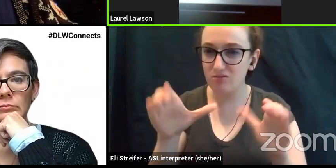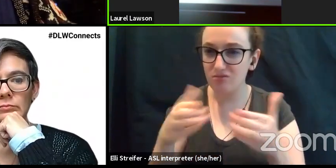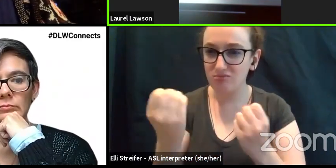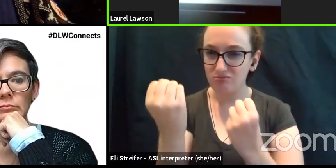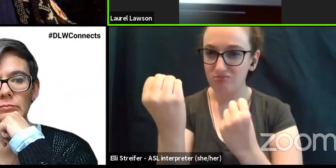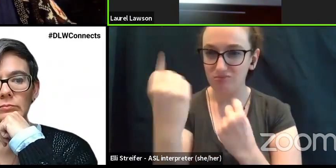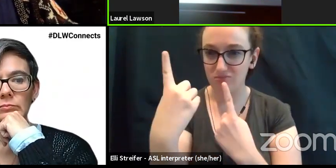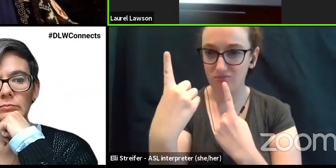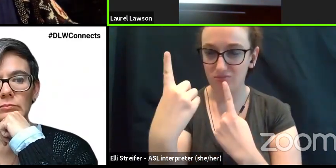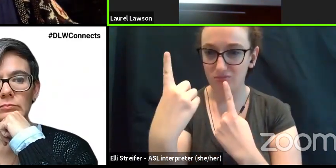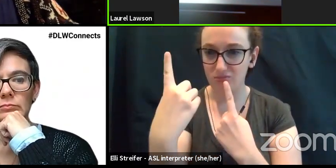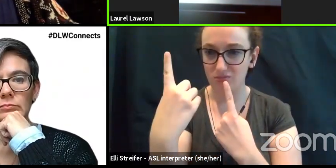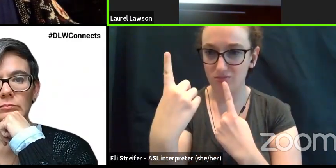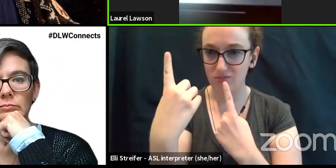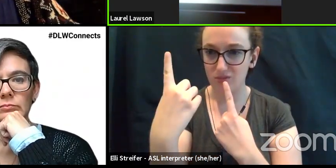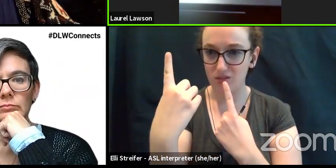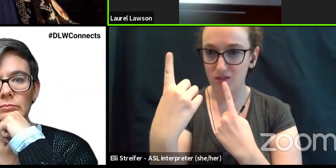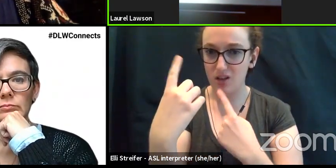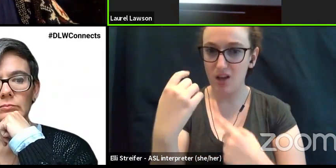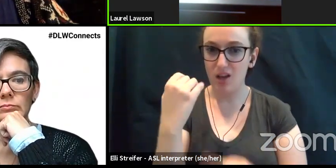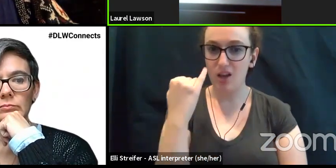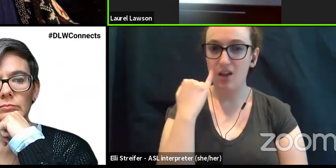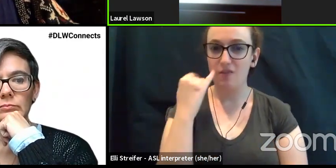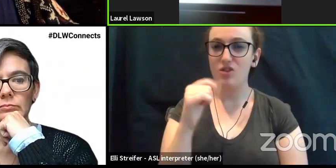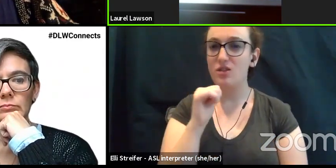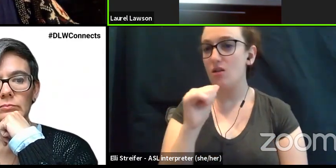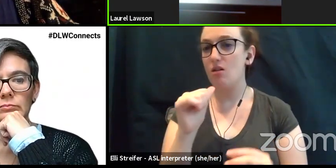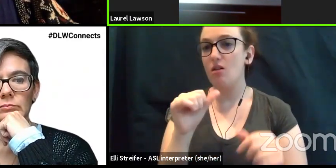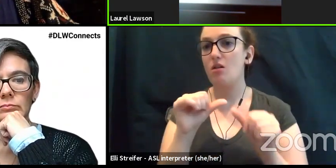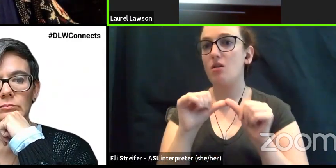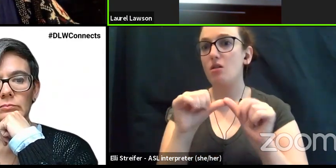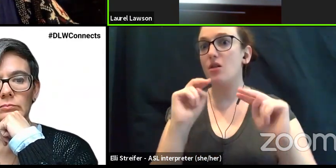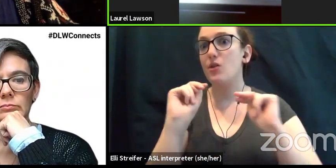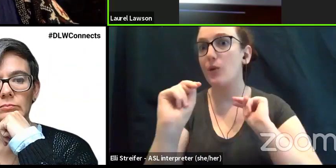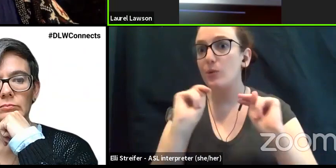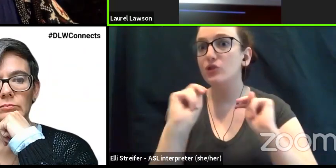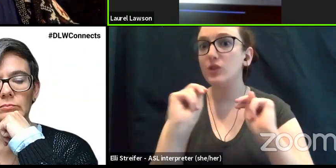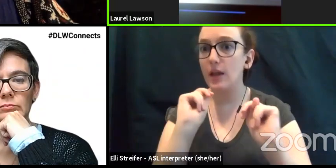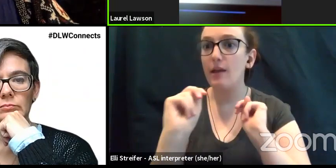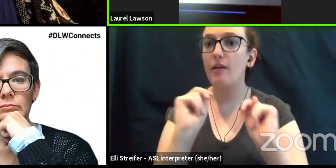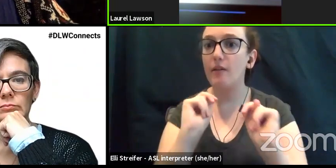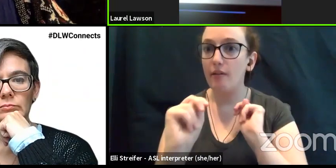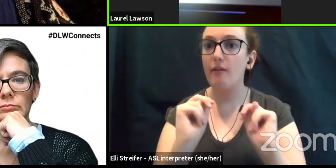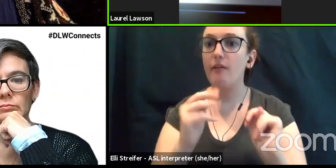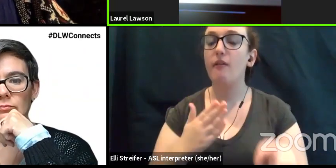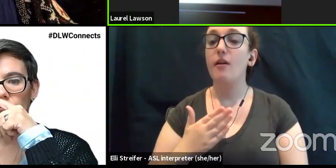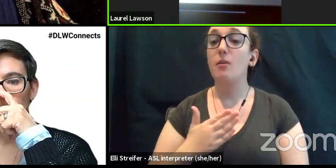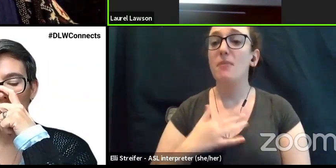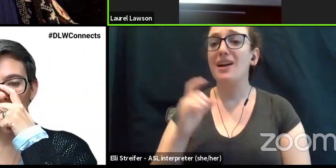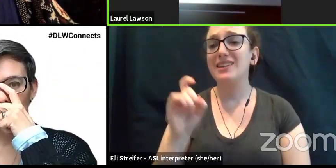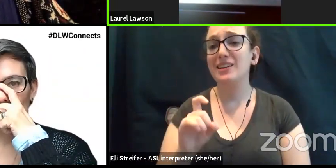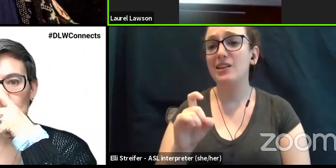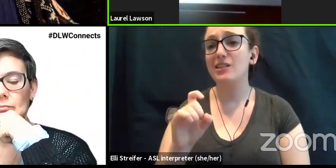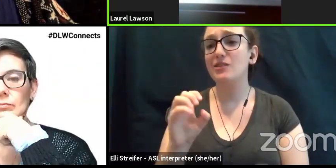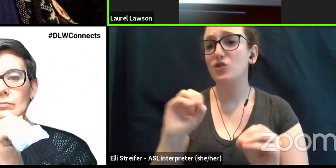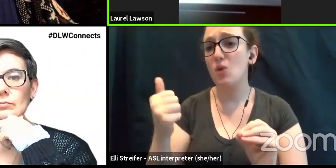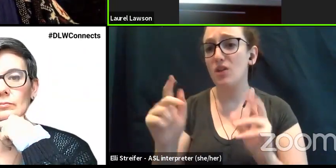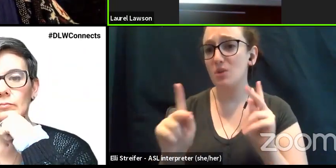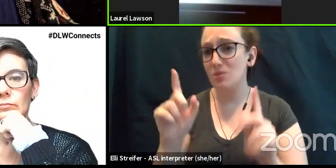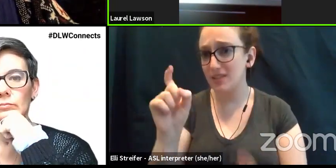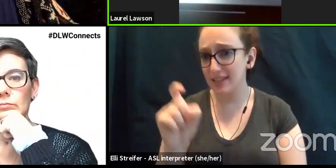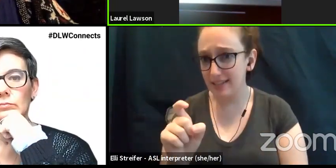when you are not negotiating, okay, I have these access needs that no one else in the room